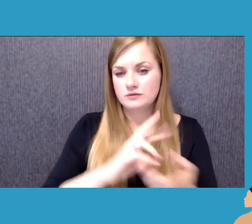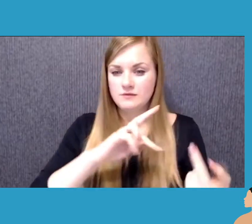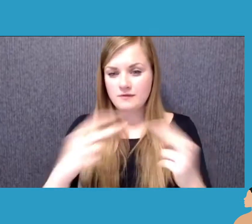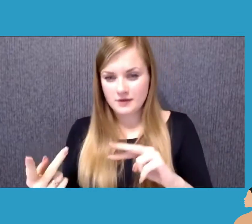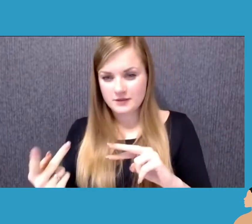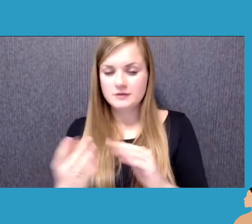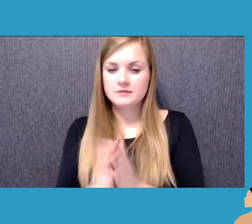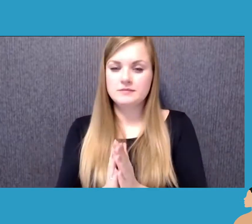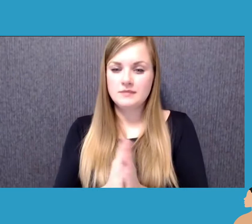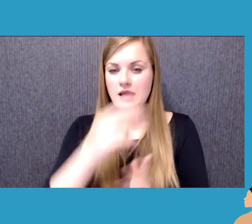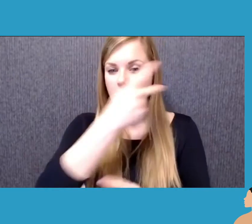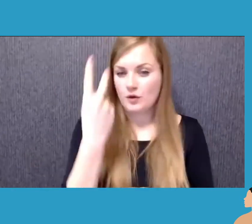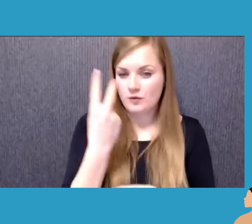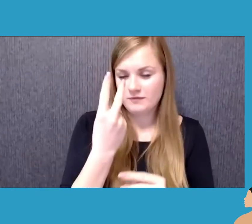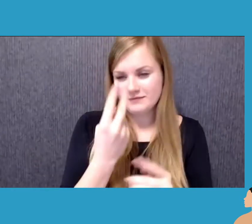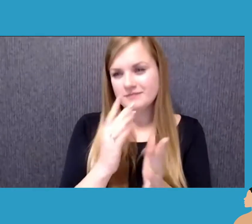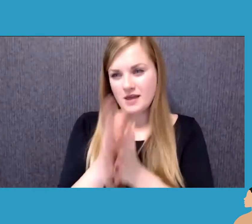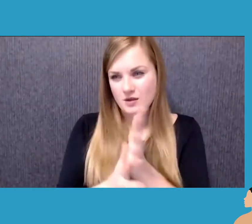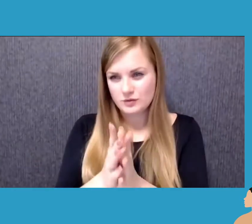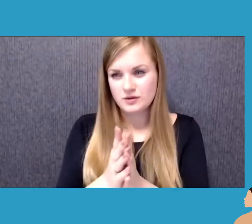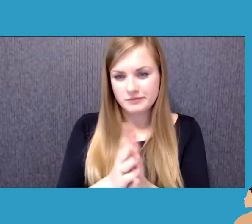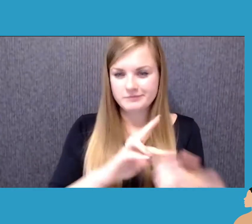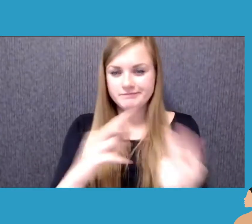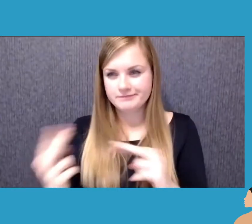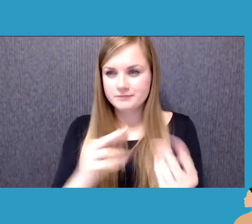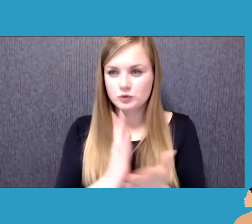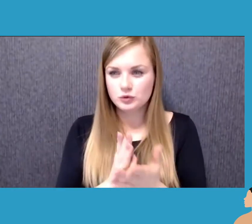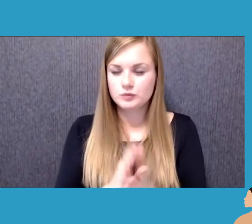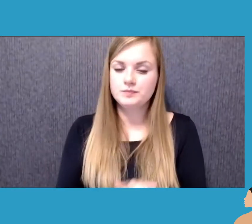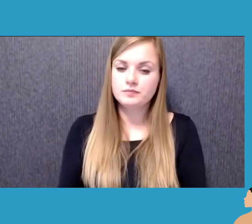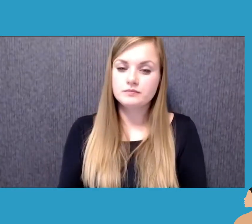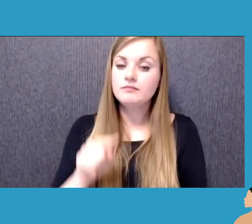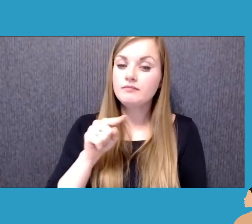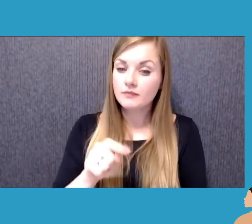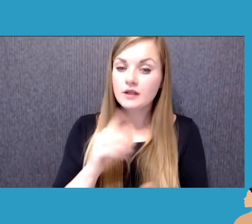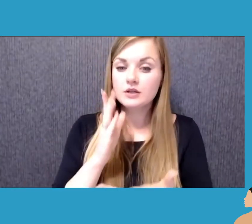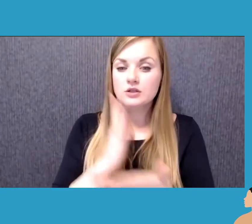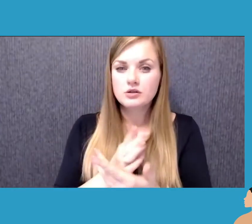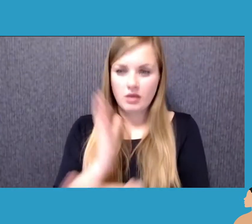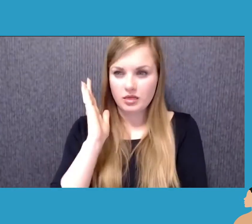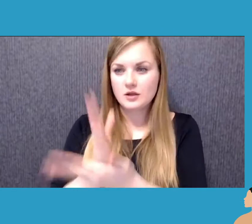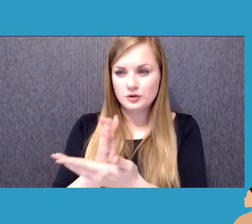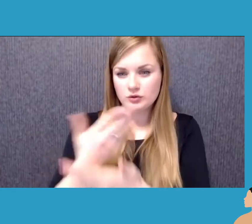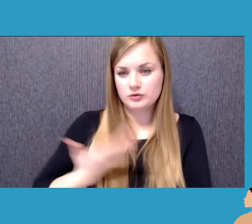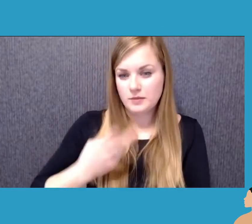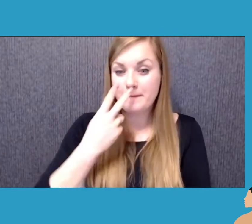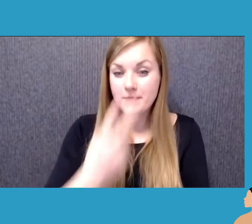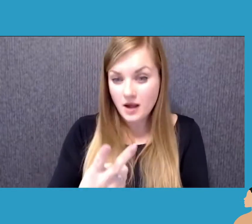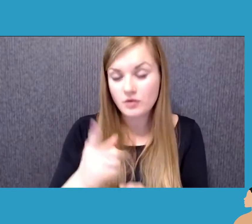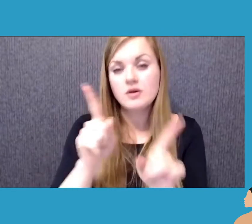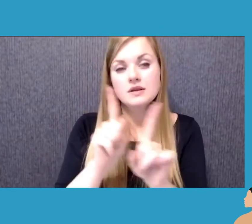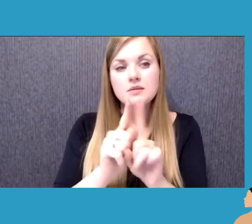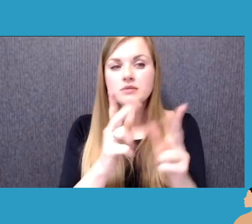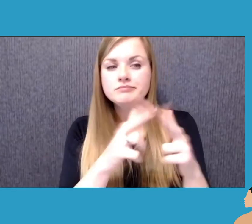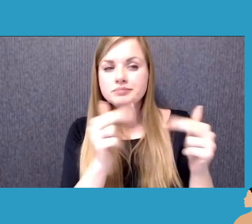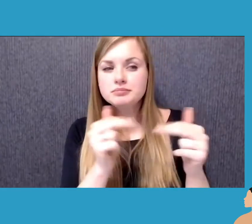The discussion is also interpreted into and from sign language.